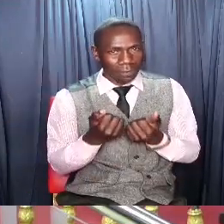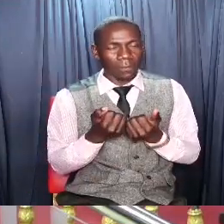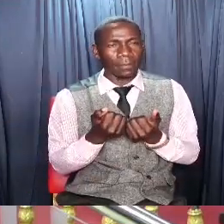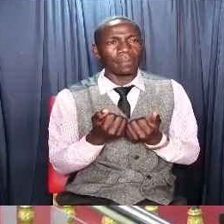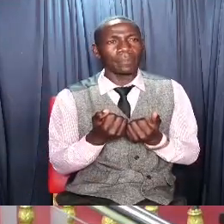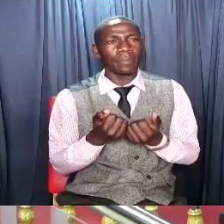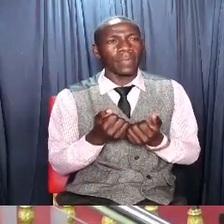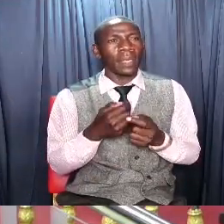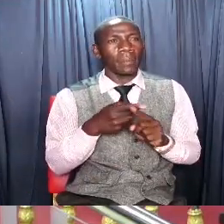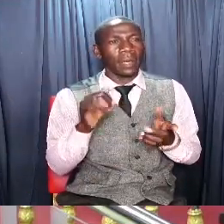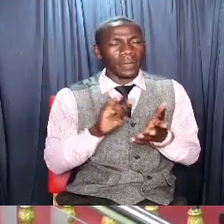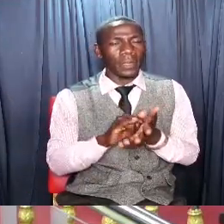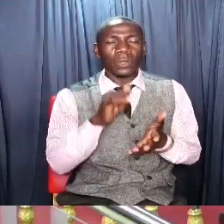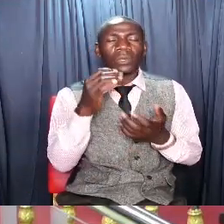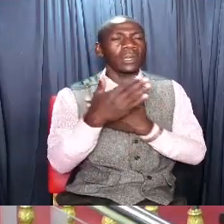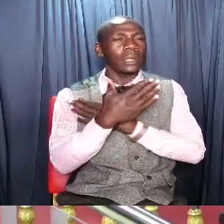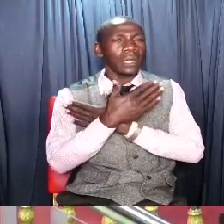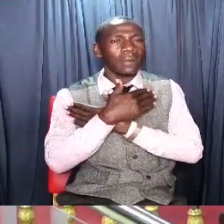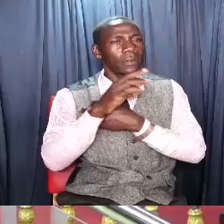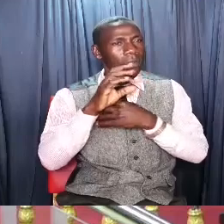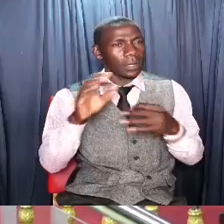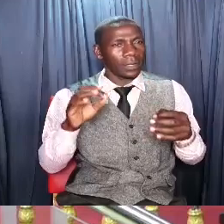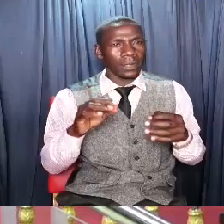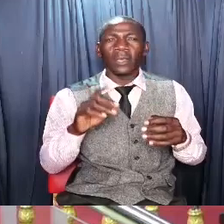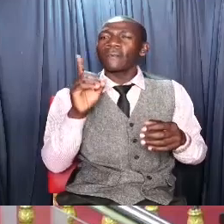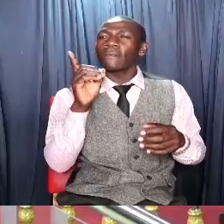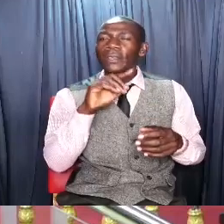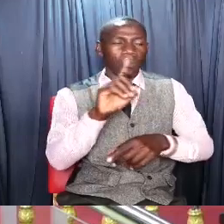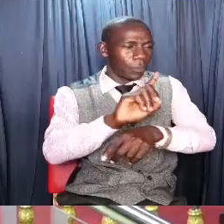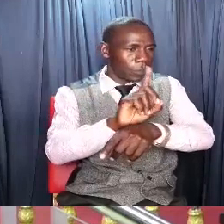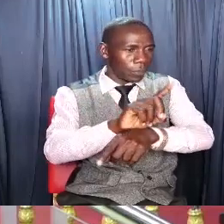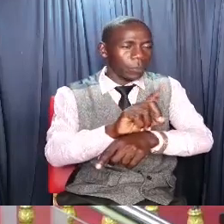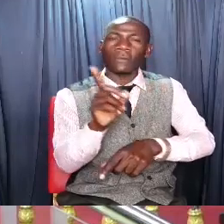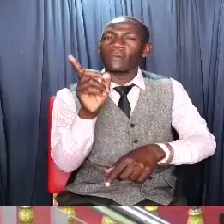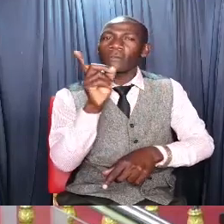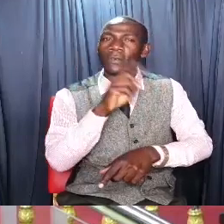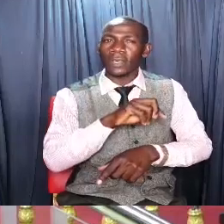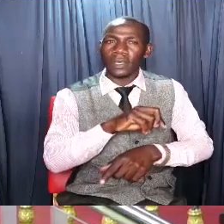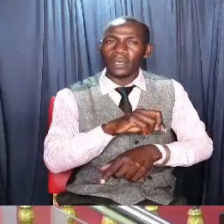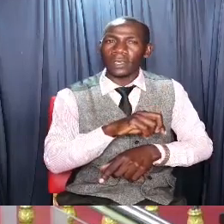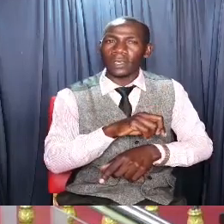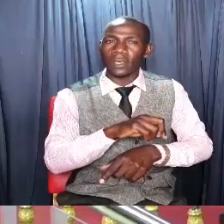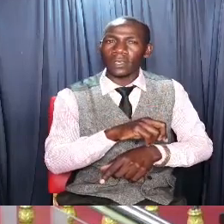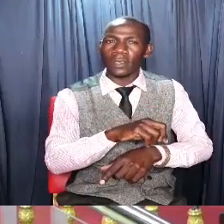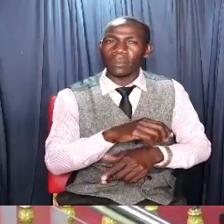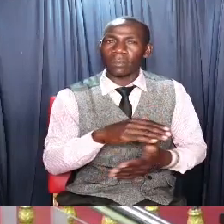be saved. Lakini yule asiyependa. But one who doesn't love. Tena maliza na yeye sali moja. You'll stay with him more than 1 hour.